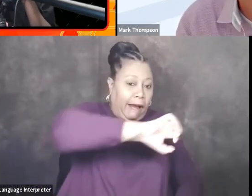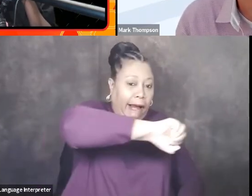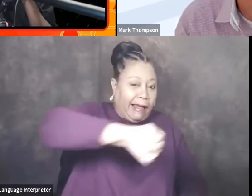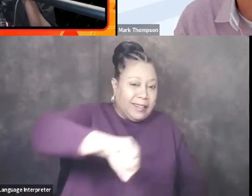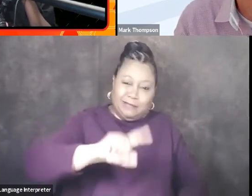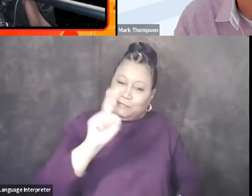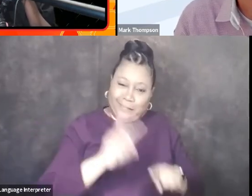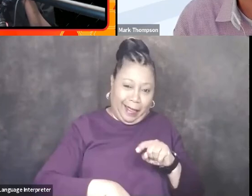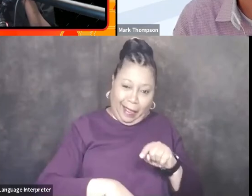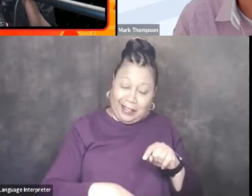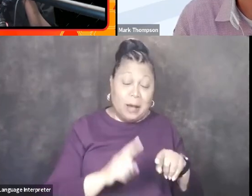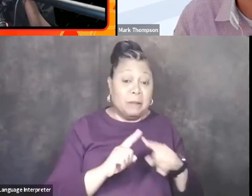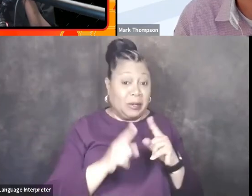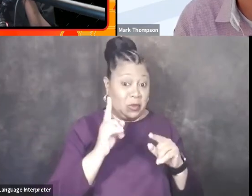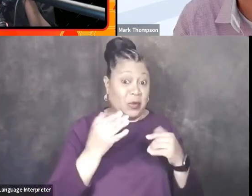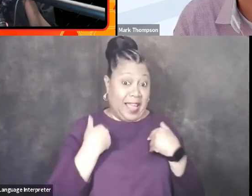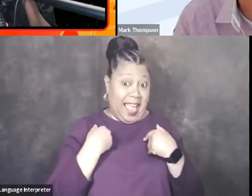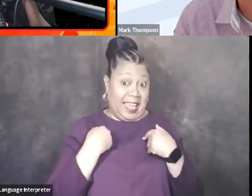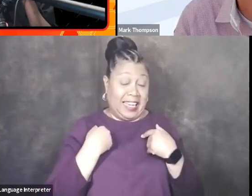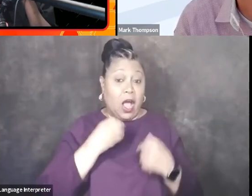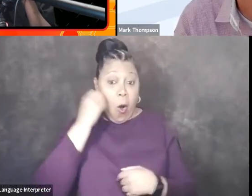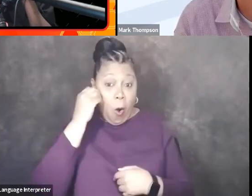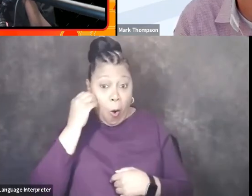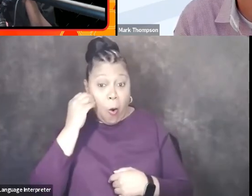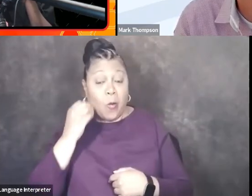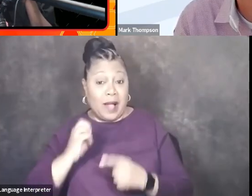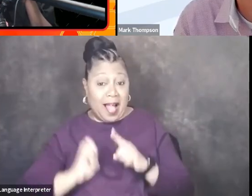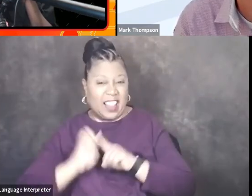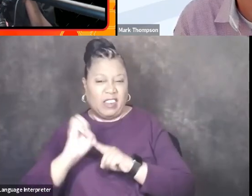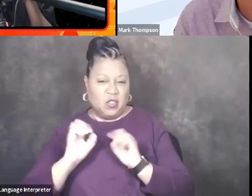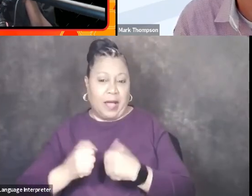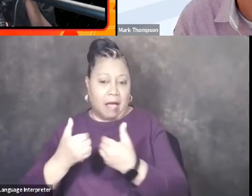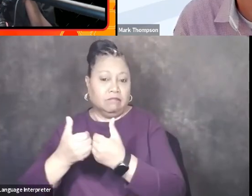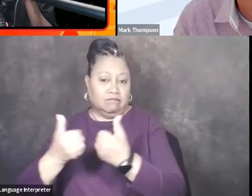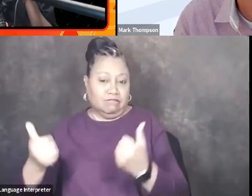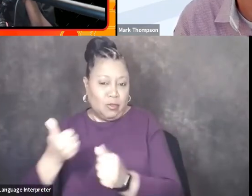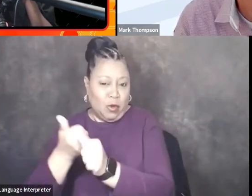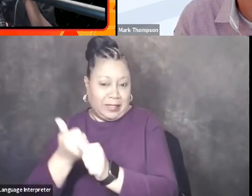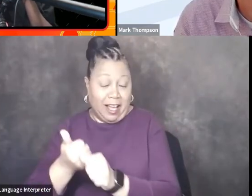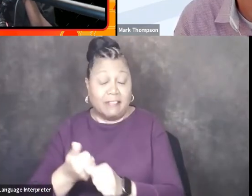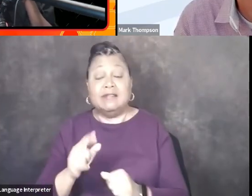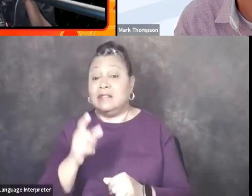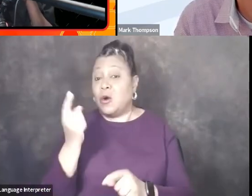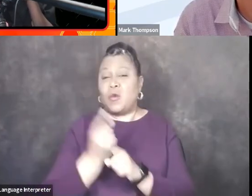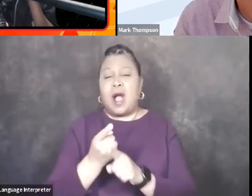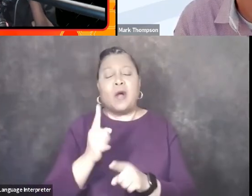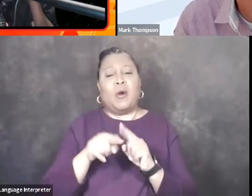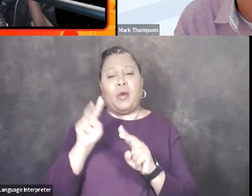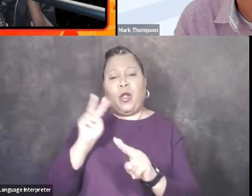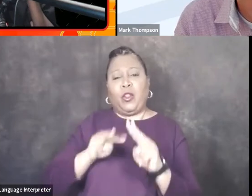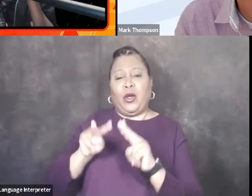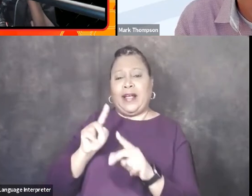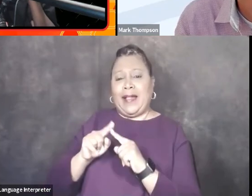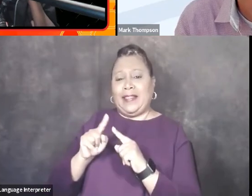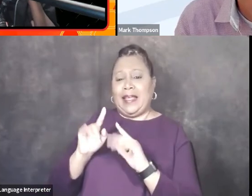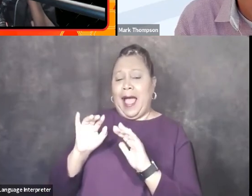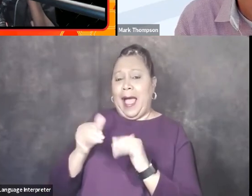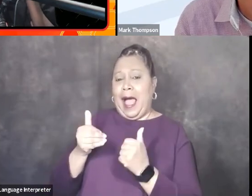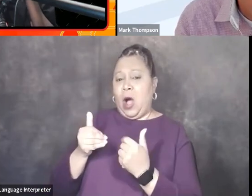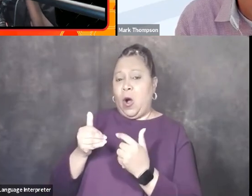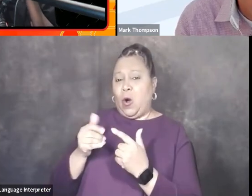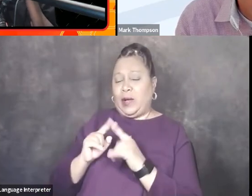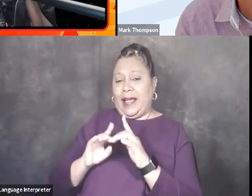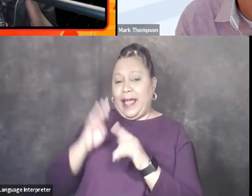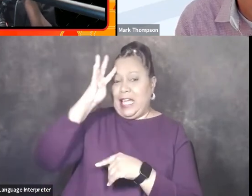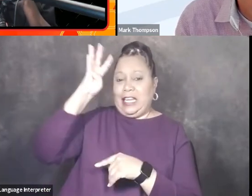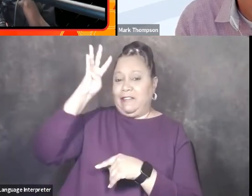know, Yeah, like you can a residential elevator. So, absolutely. And Mark, when we look at just how